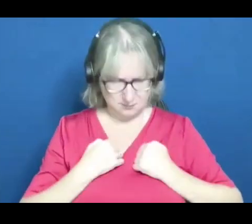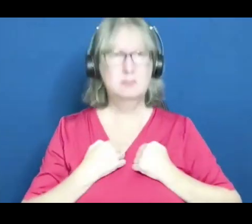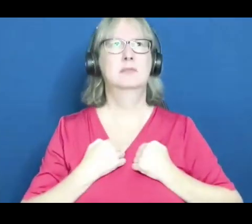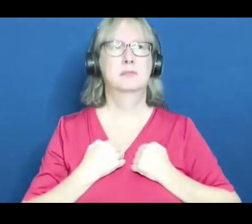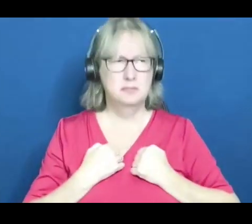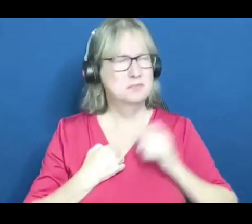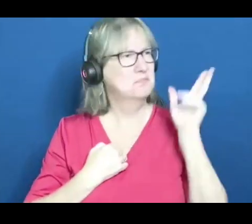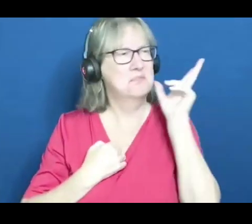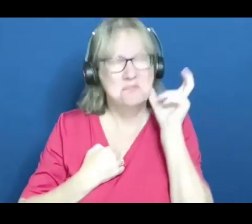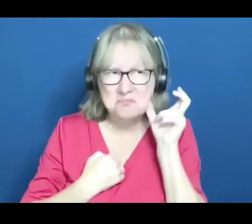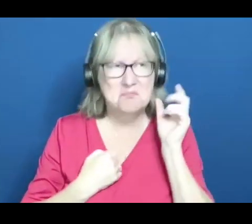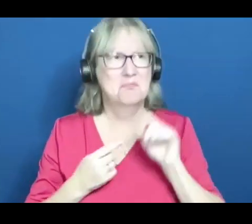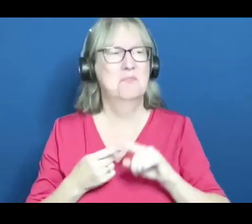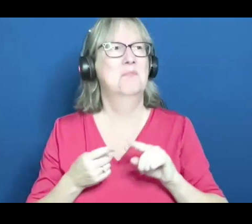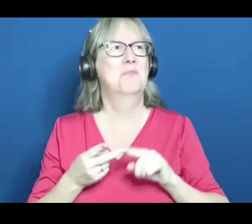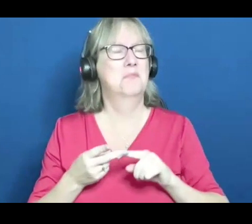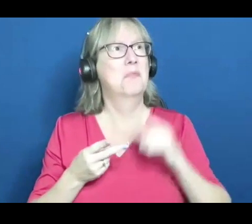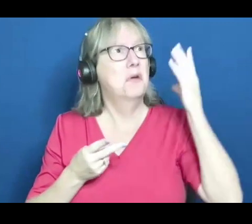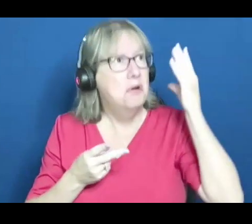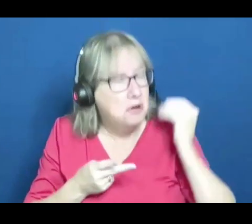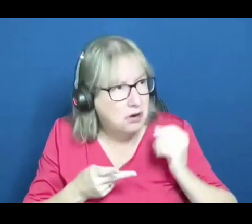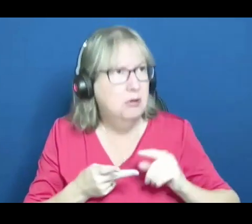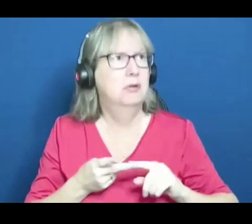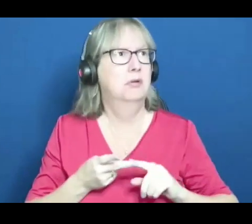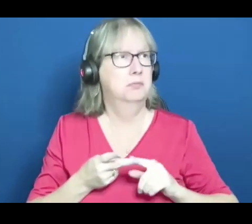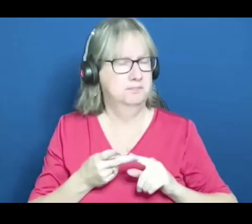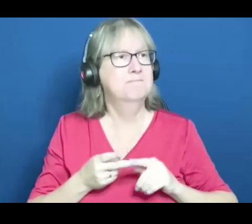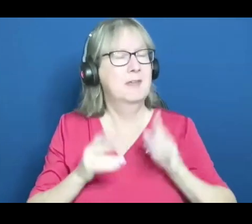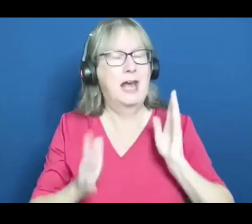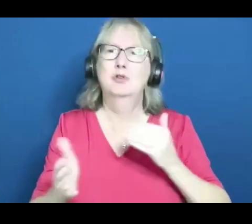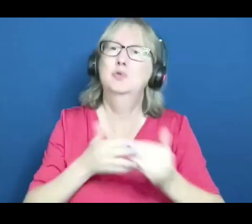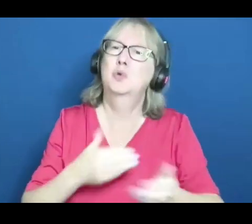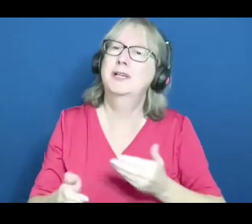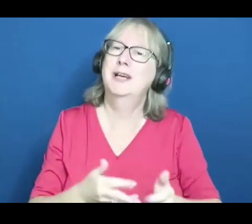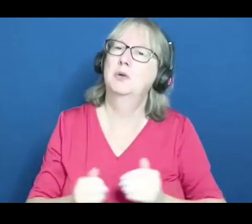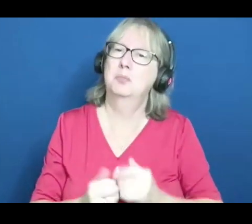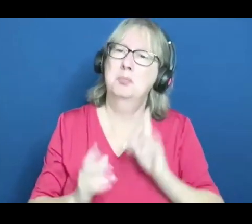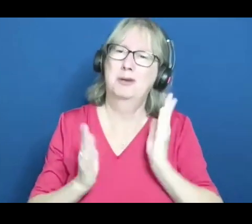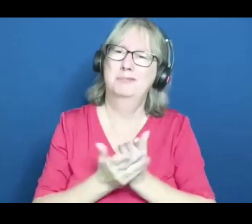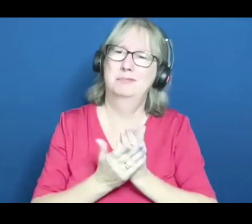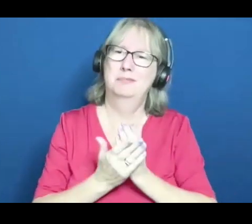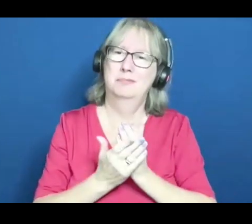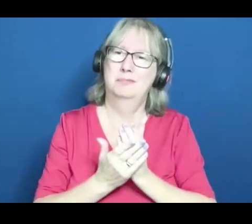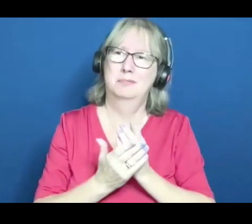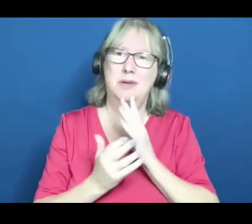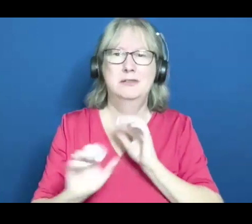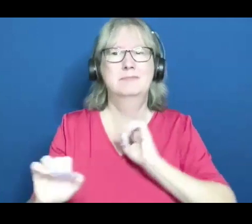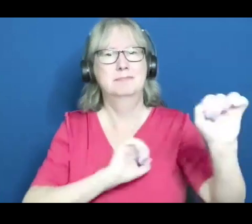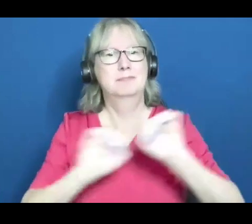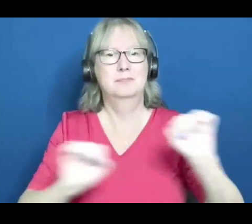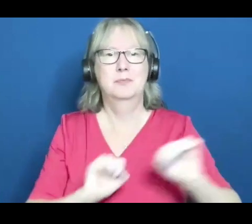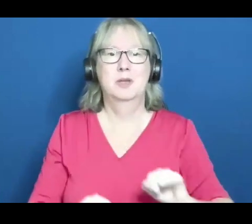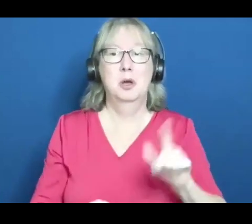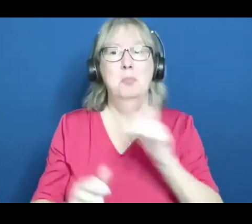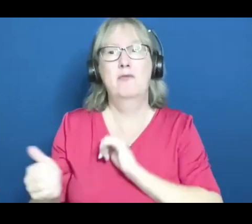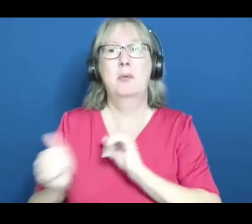hearing loss and accept they need to do something about it. And yeah, I think it's a good benefit from like a corporate point of